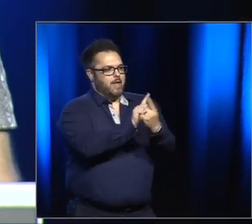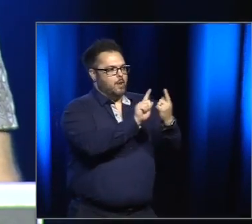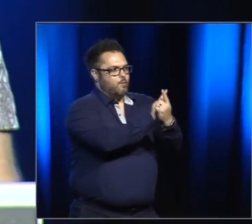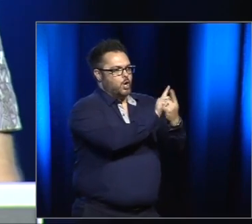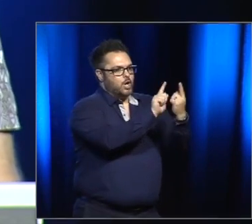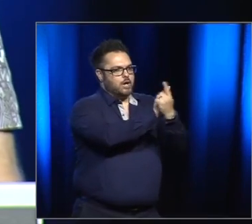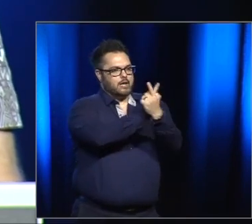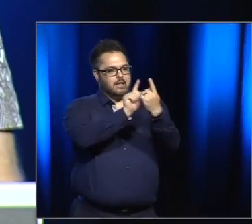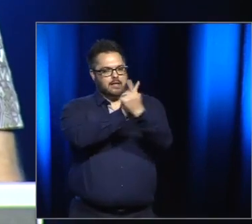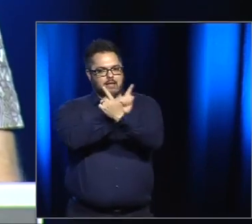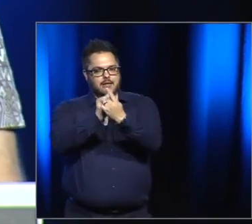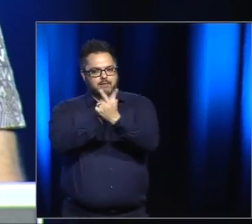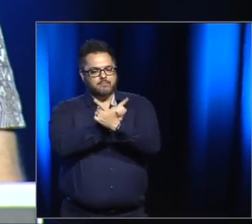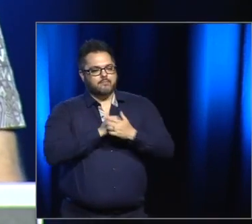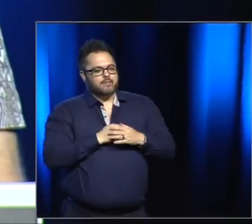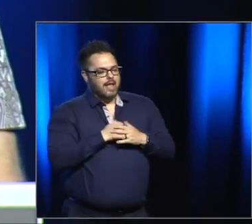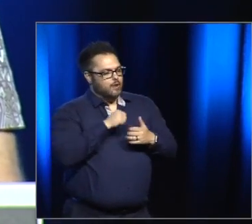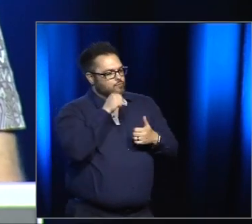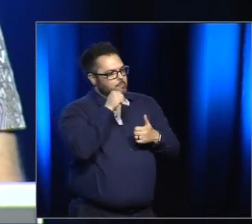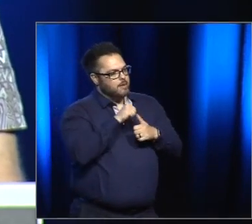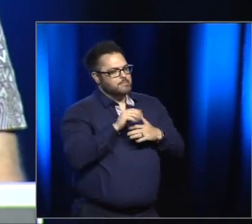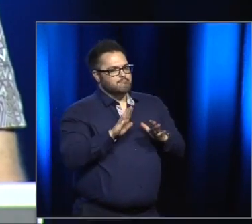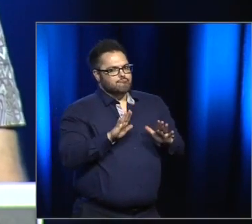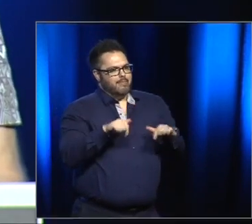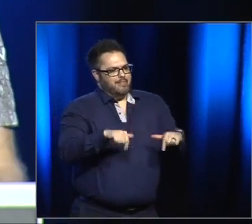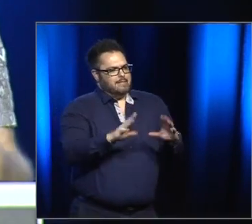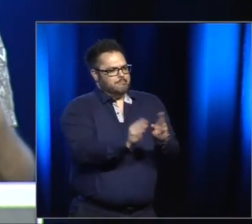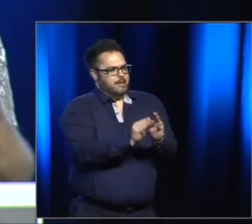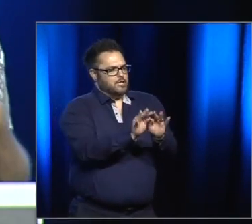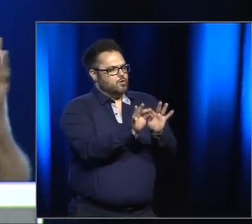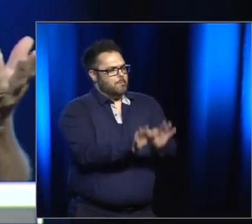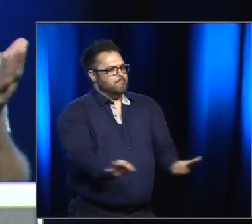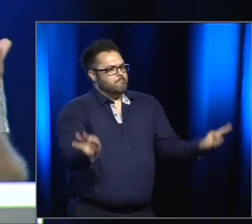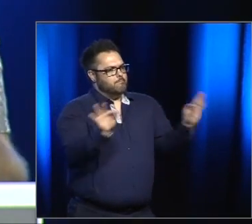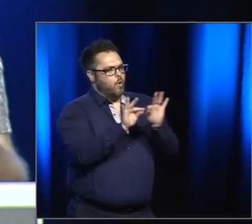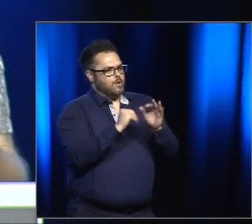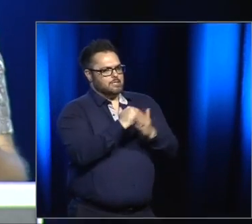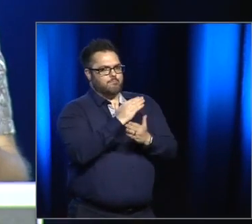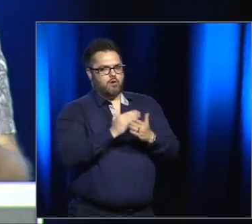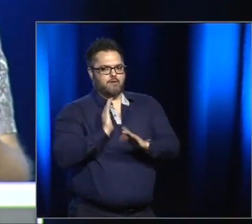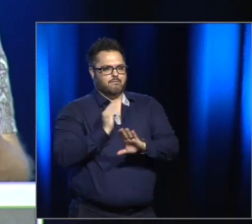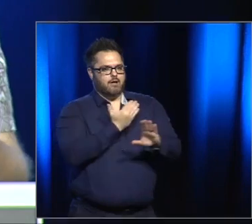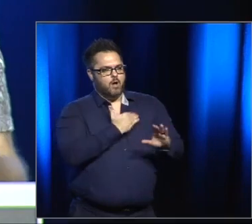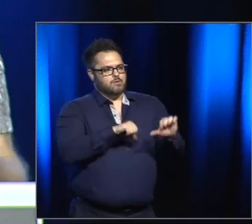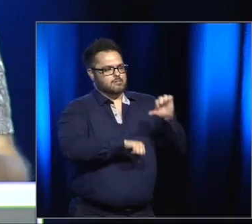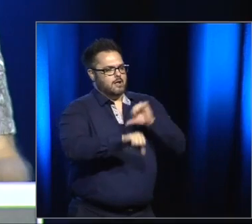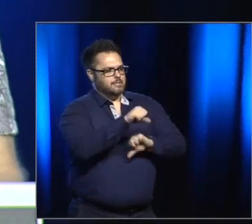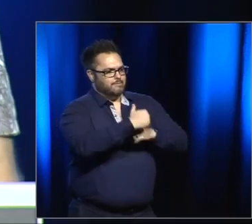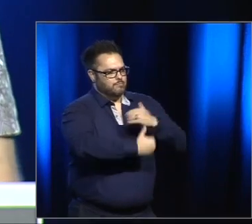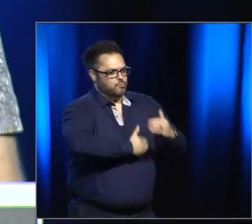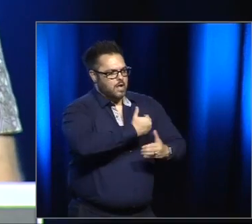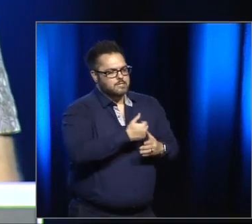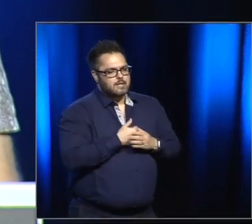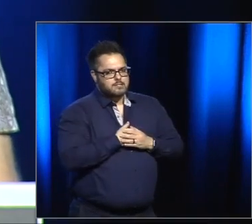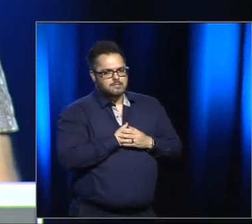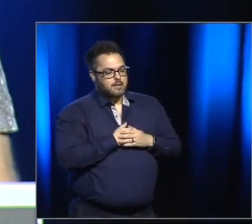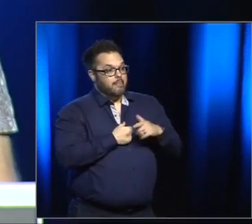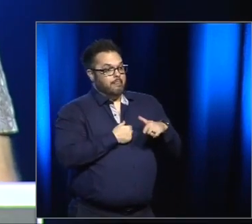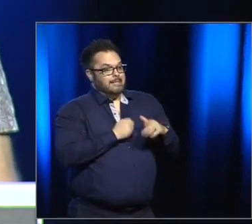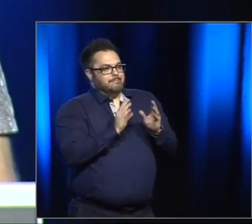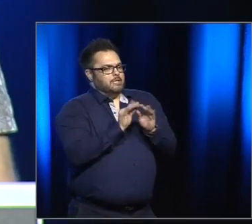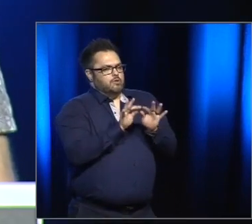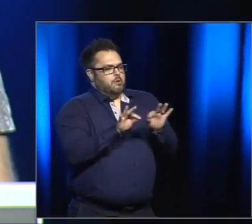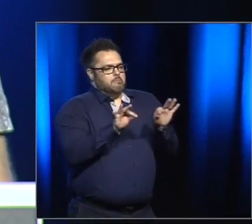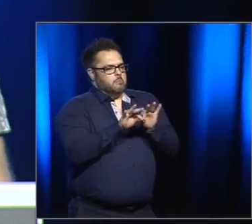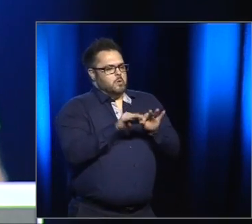it reminds me just how important these meetings are as part of our scientific lives. They're really fundamentally important, and this one has been